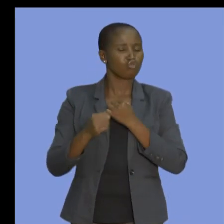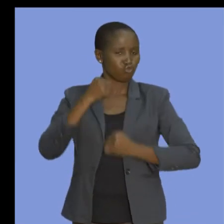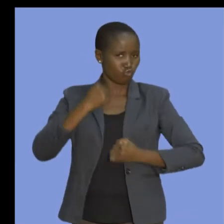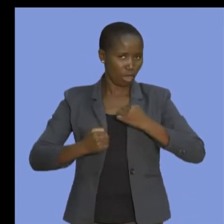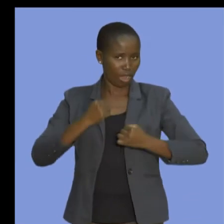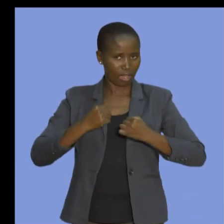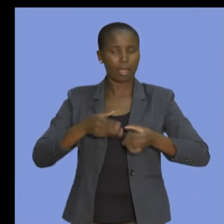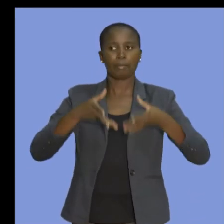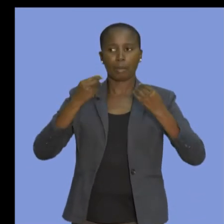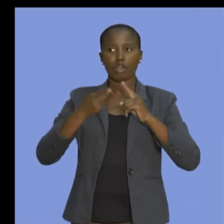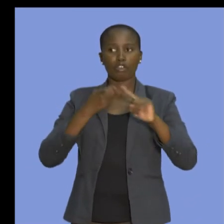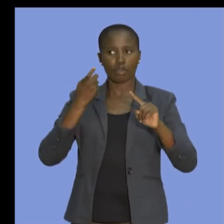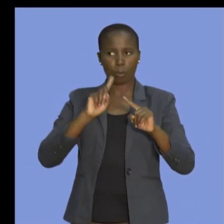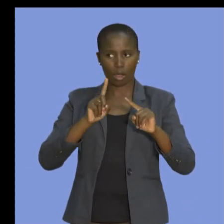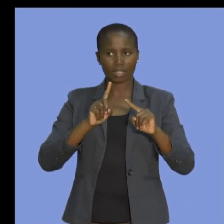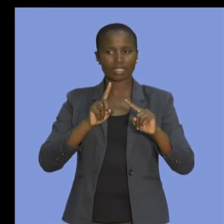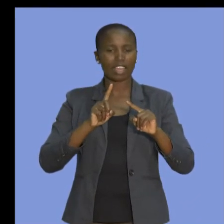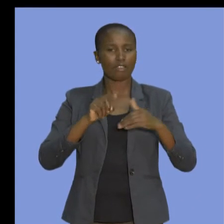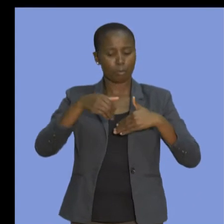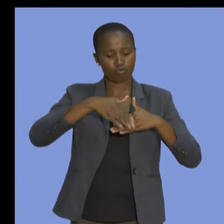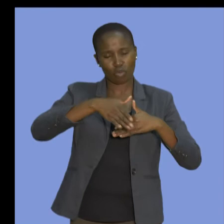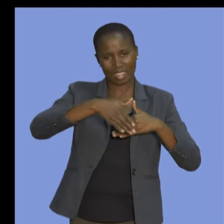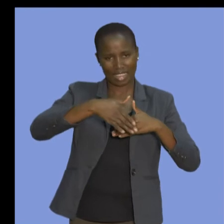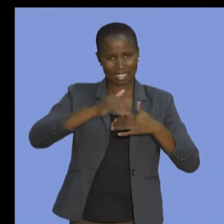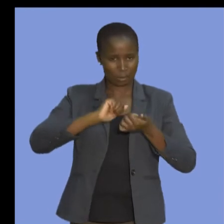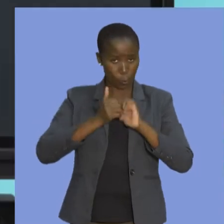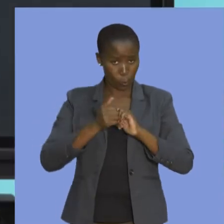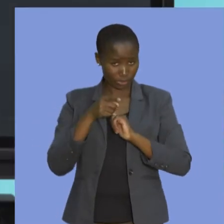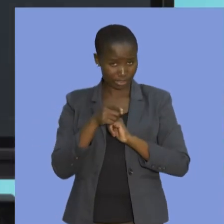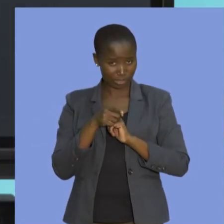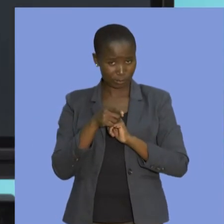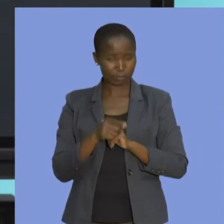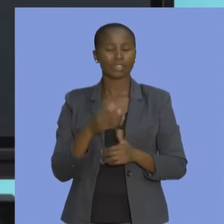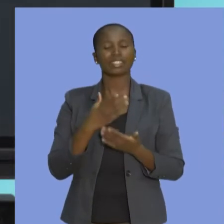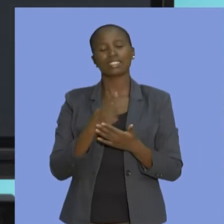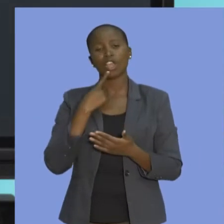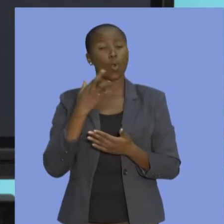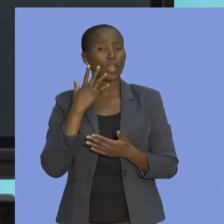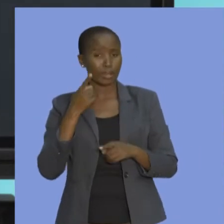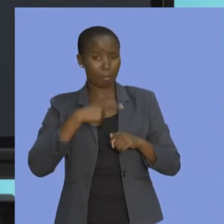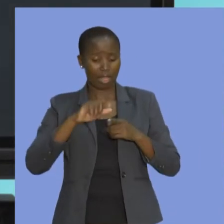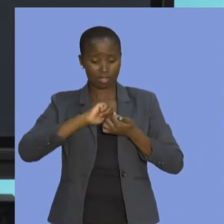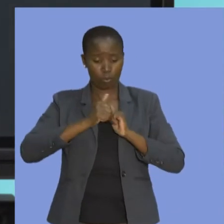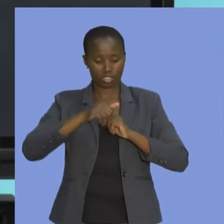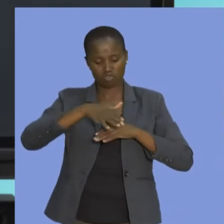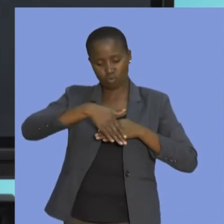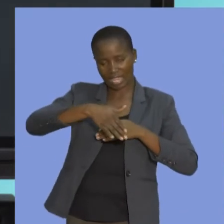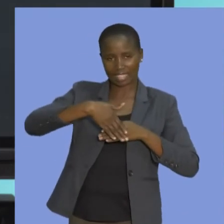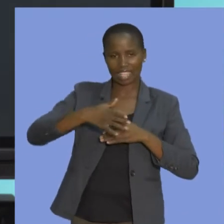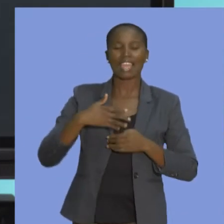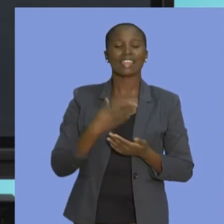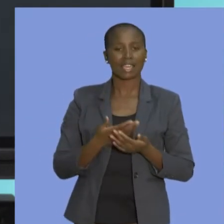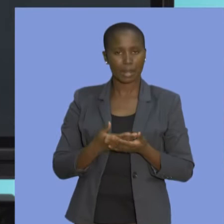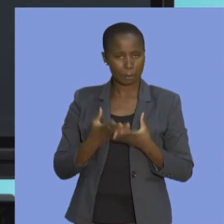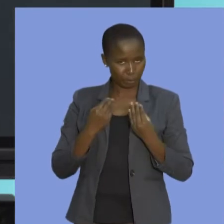So this is grouped data. Remember, when you play cricket, you get runs, which are the scores, okay? So